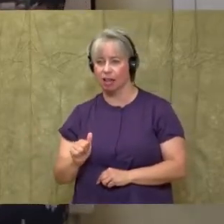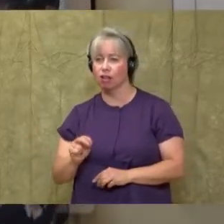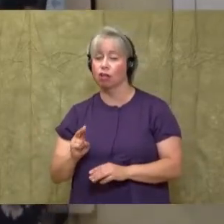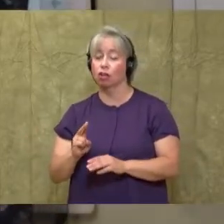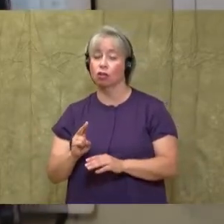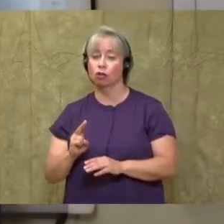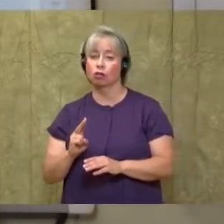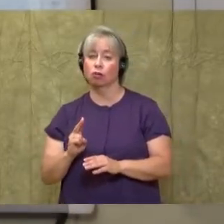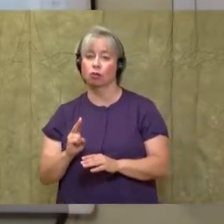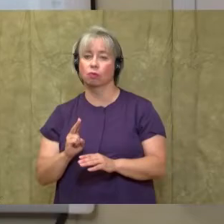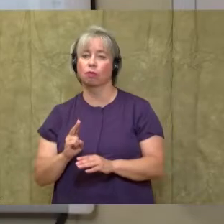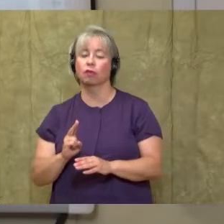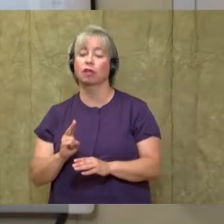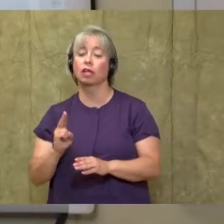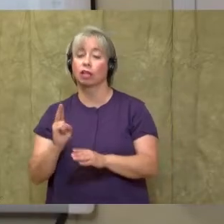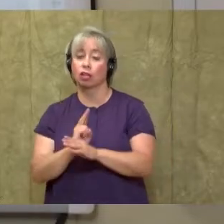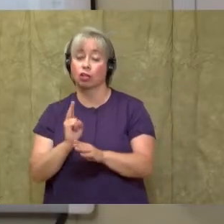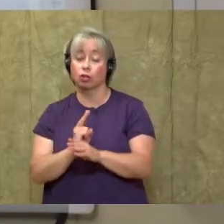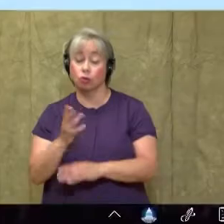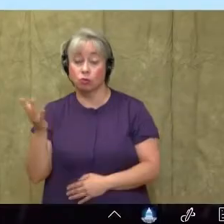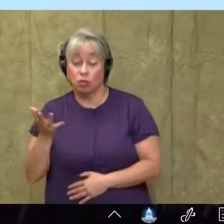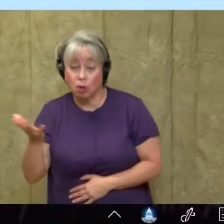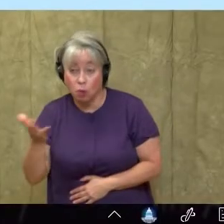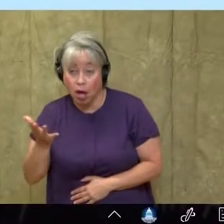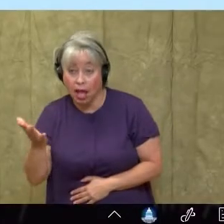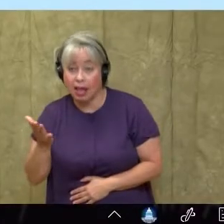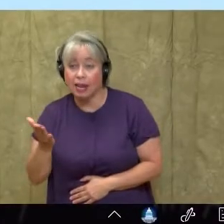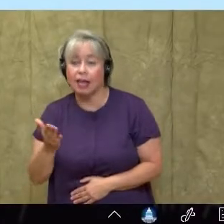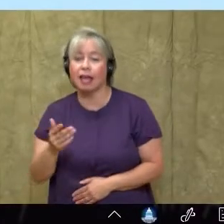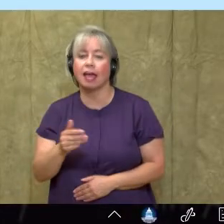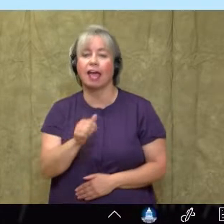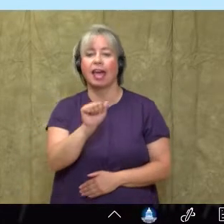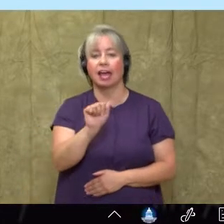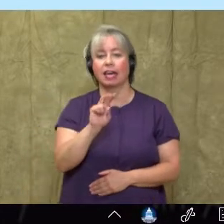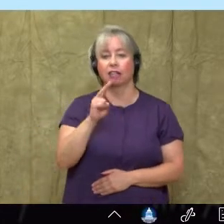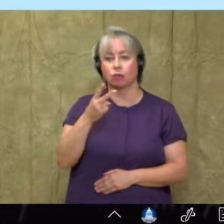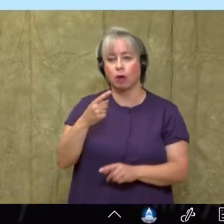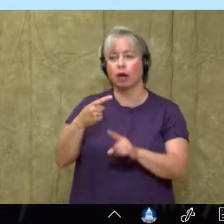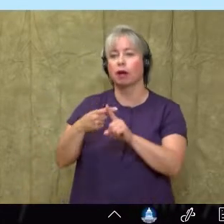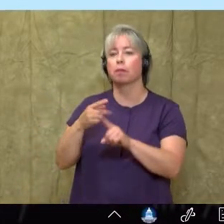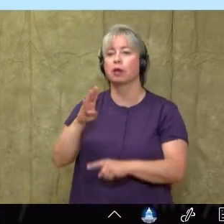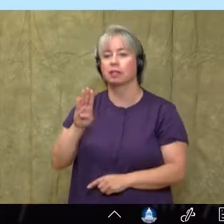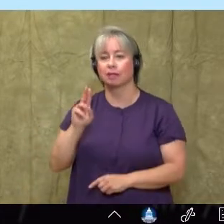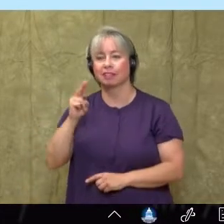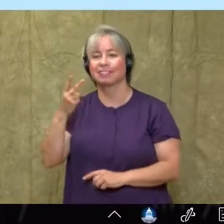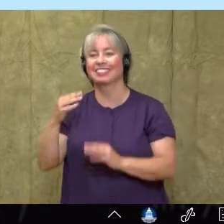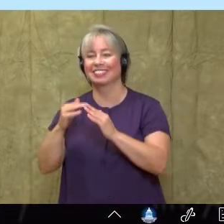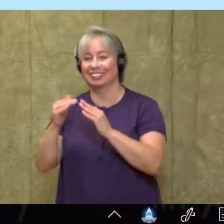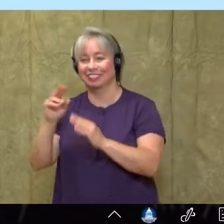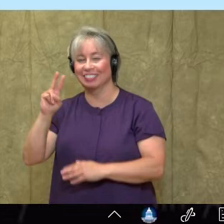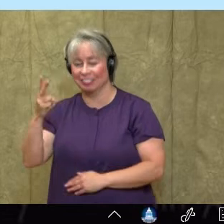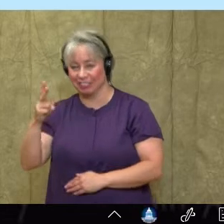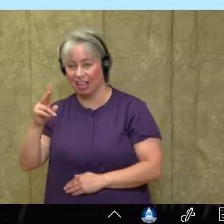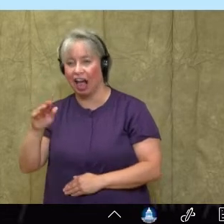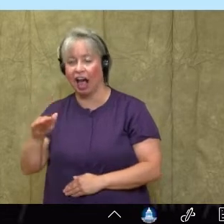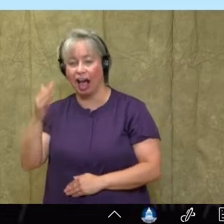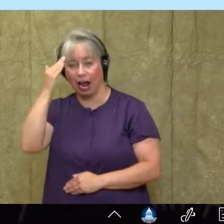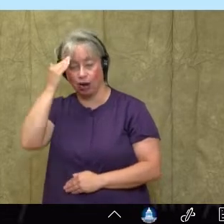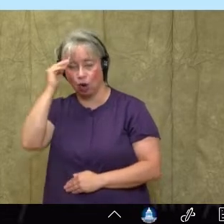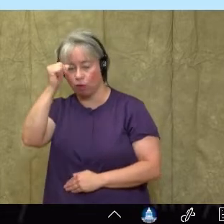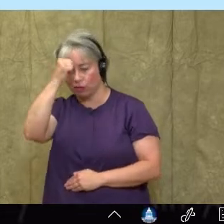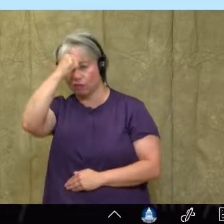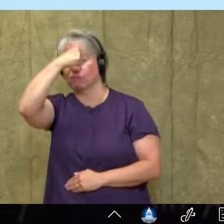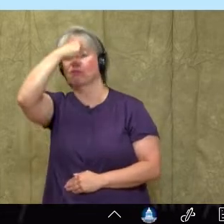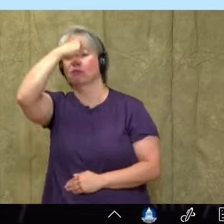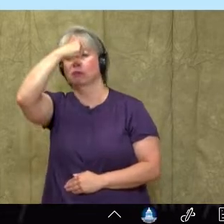we have? Pythagorean theorem. I'm sure you have memorized it by now. A